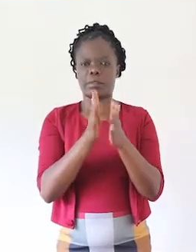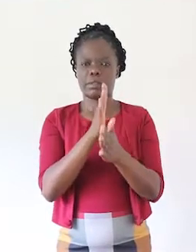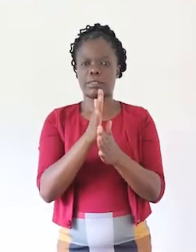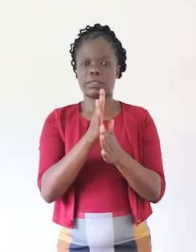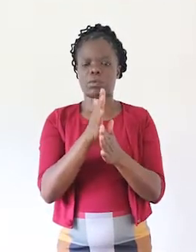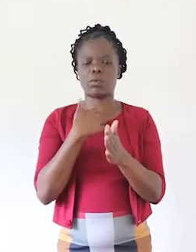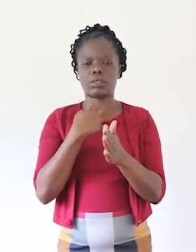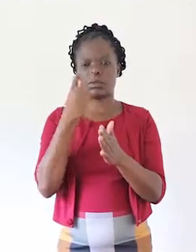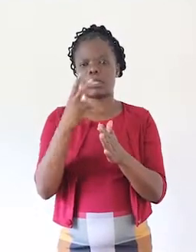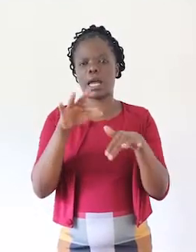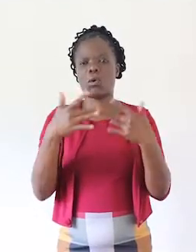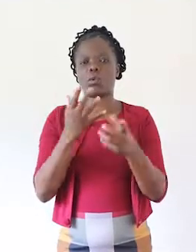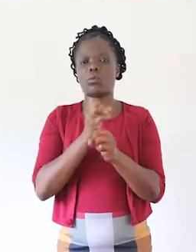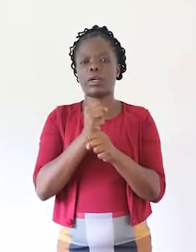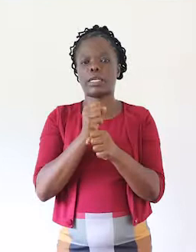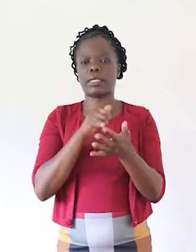to see, yeah?